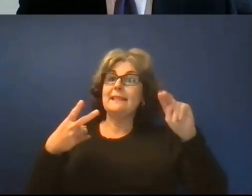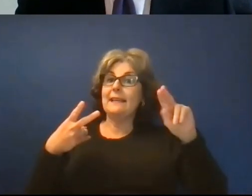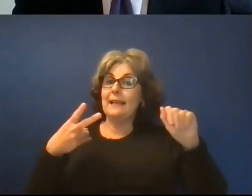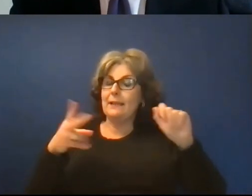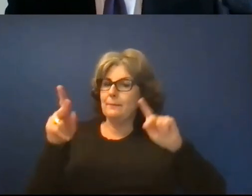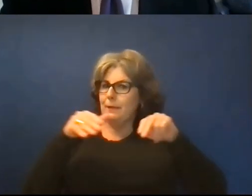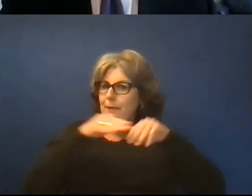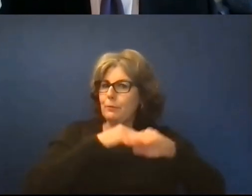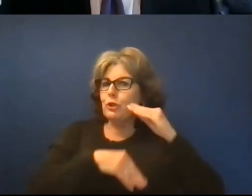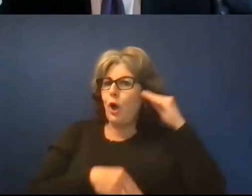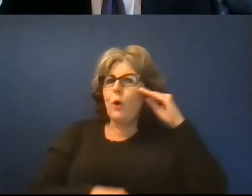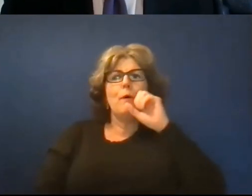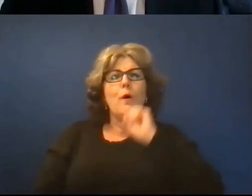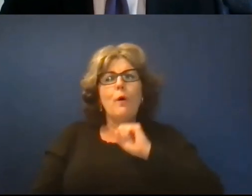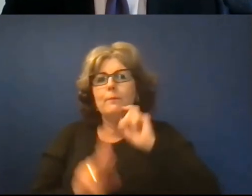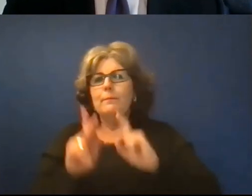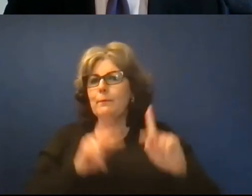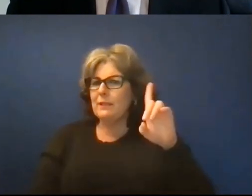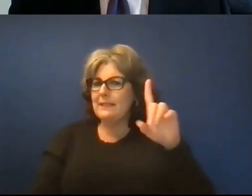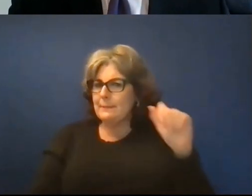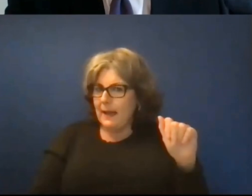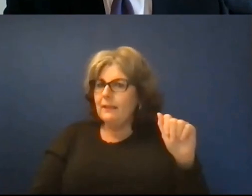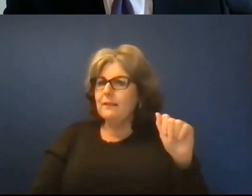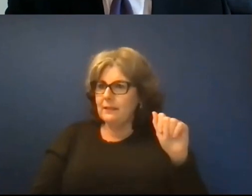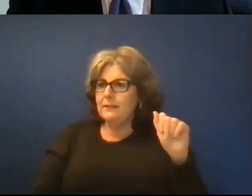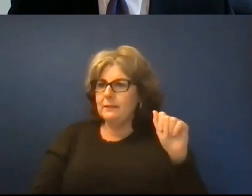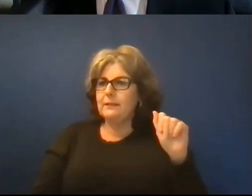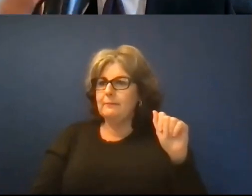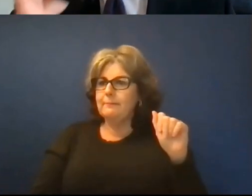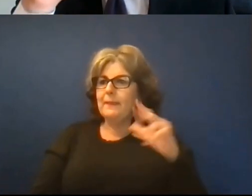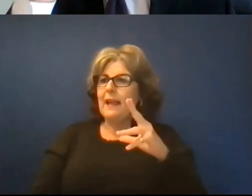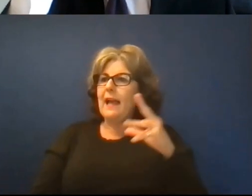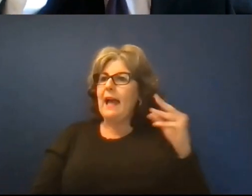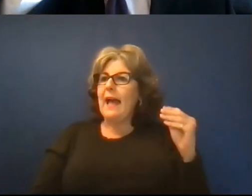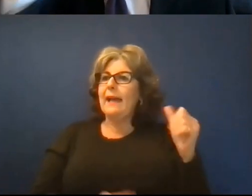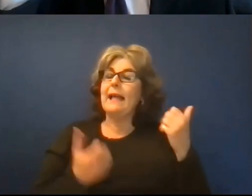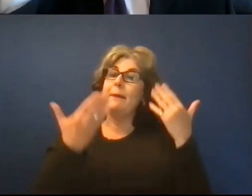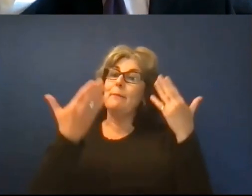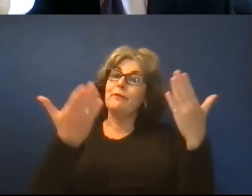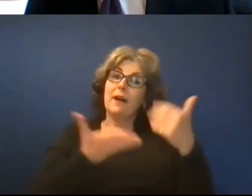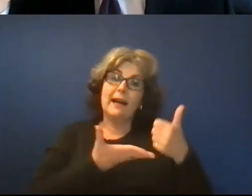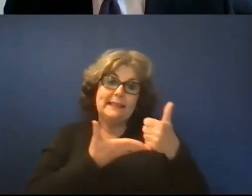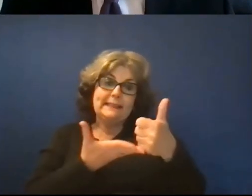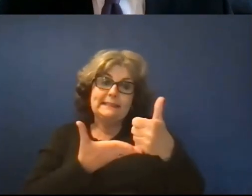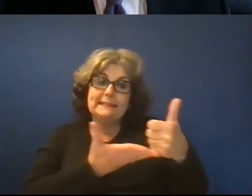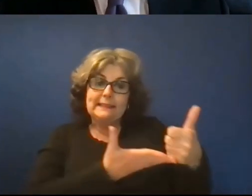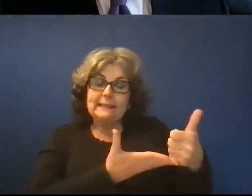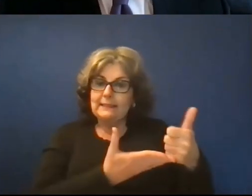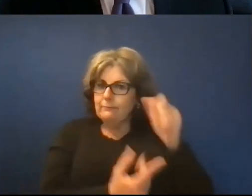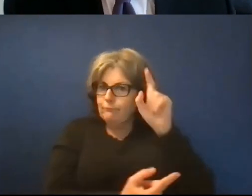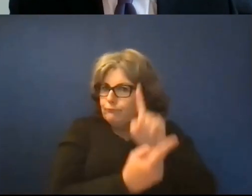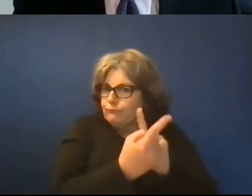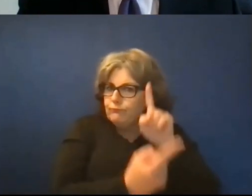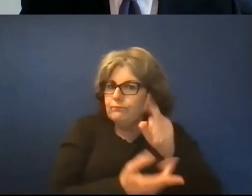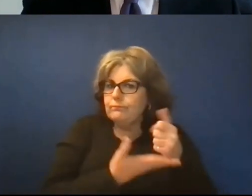our elderly and disabled population and provide assistance for personal care